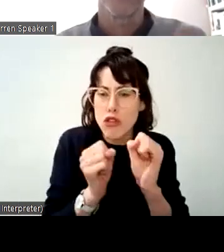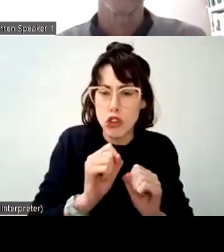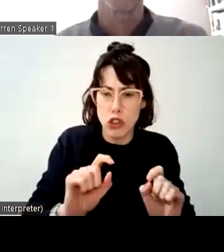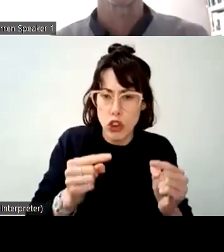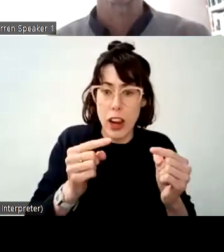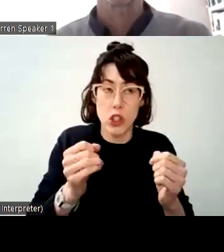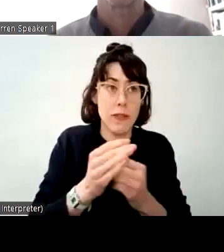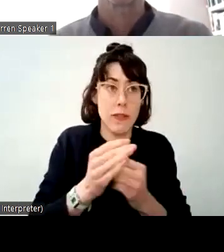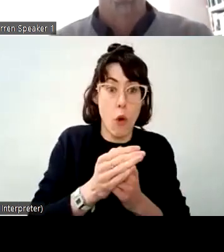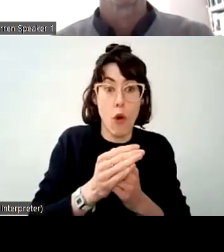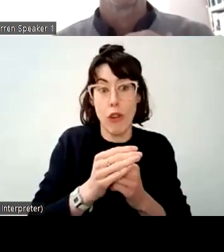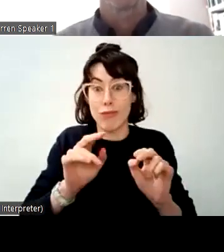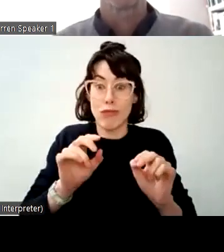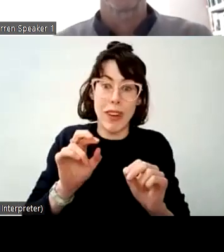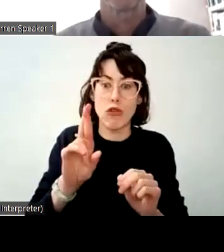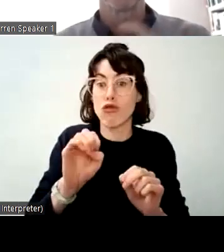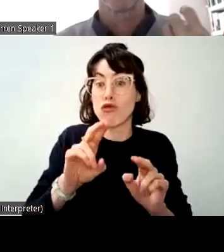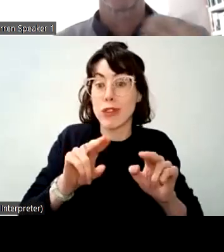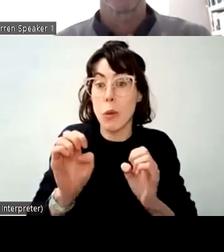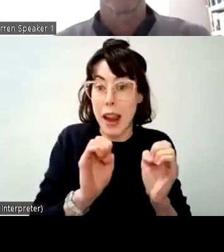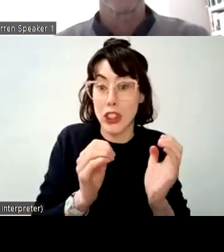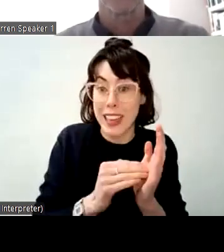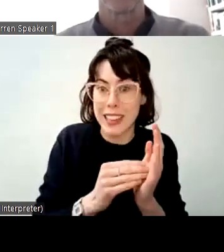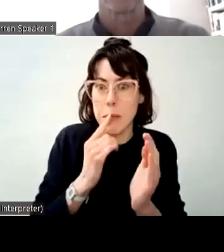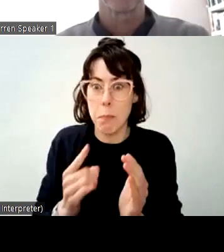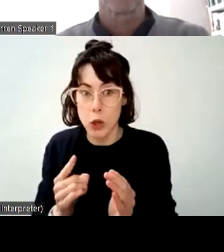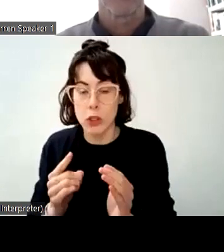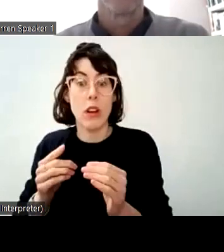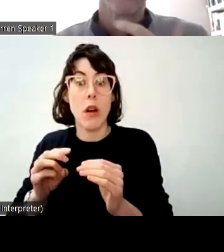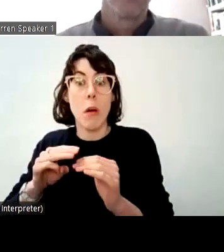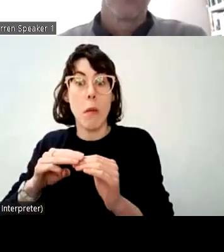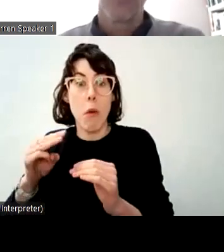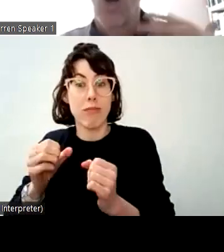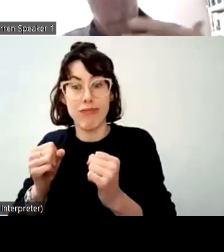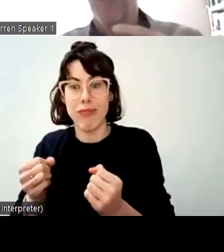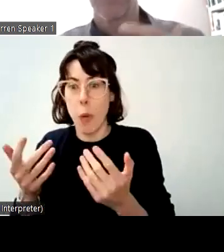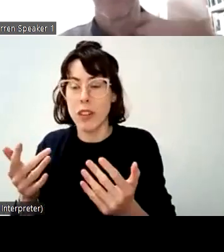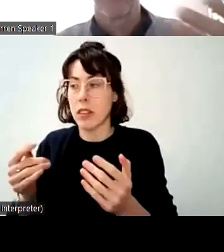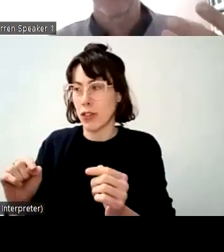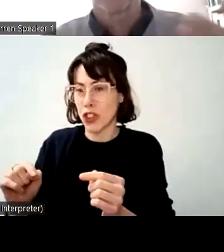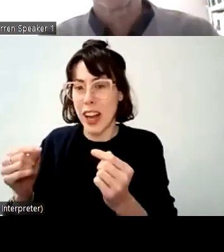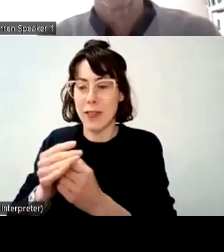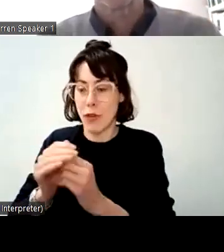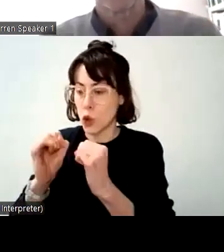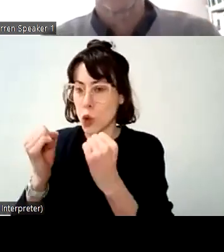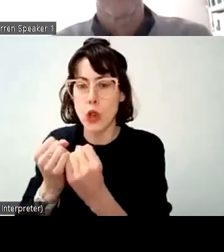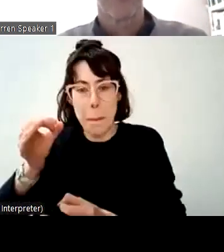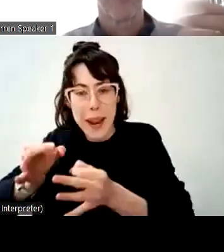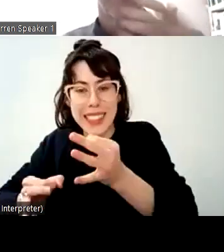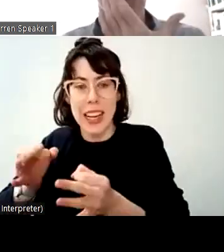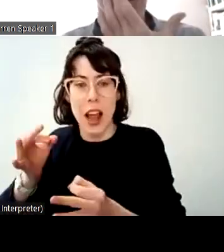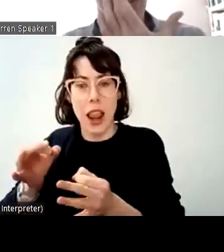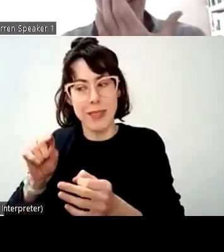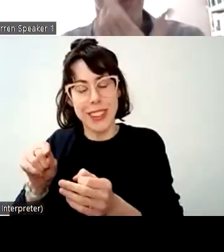challenges of rolling out this sort of change that has proven to be very problematic. So the polycrisis